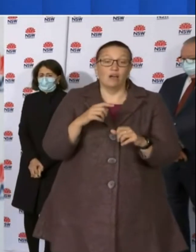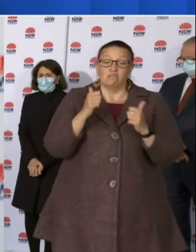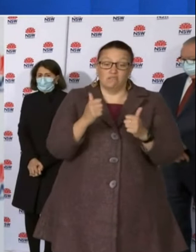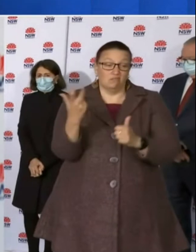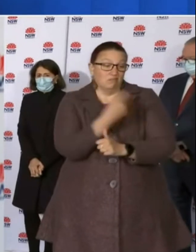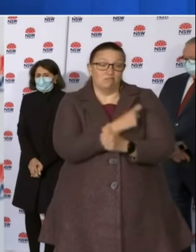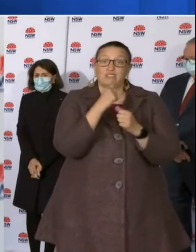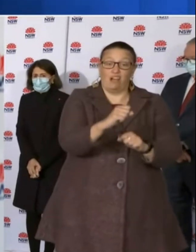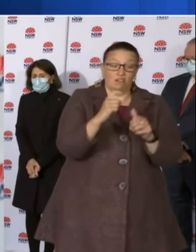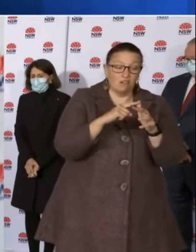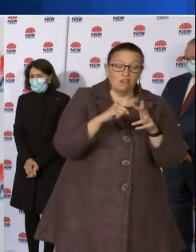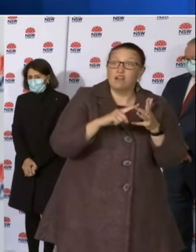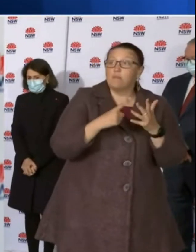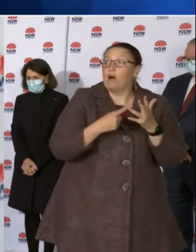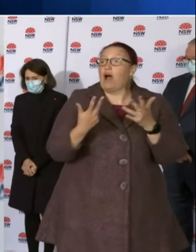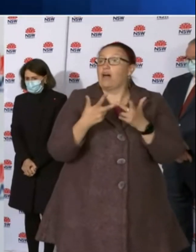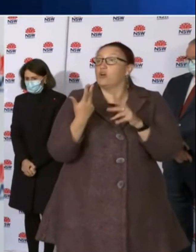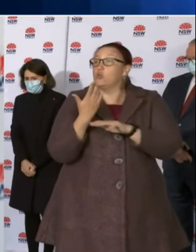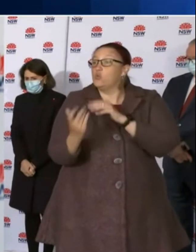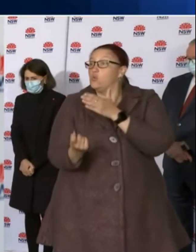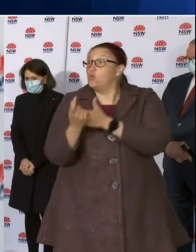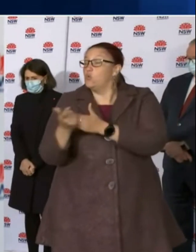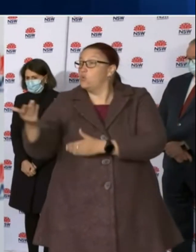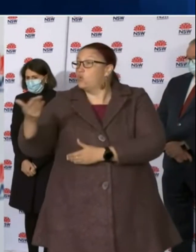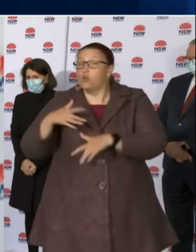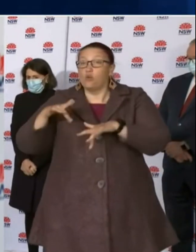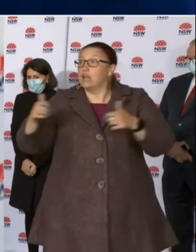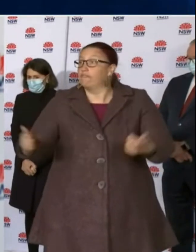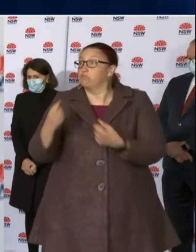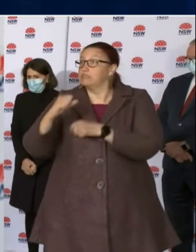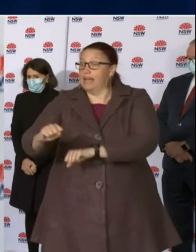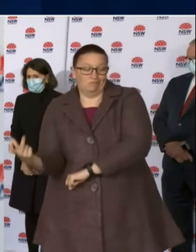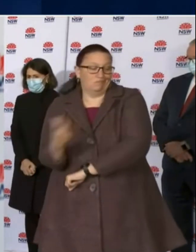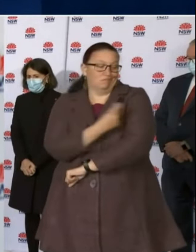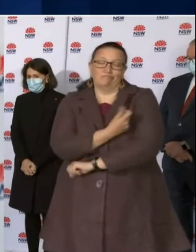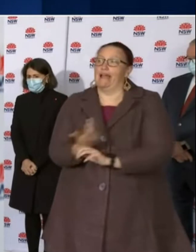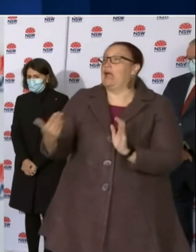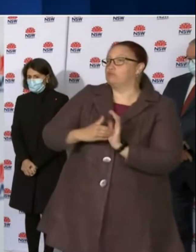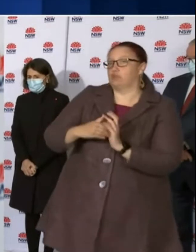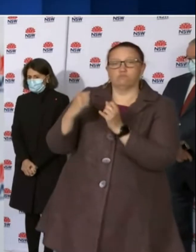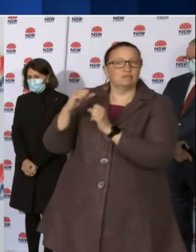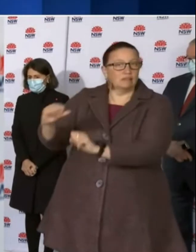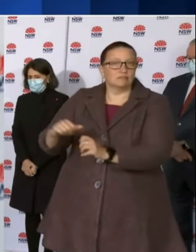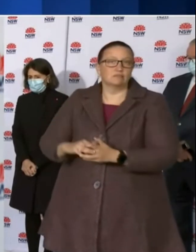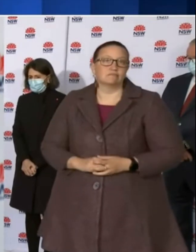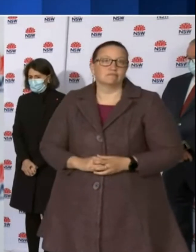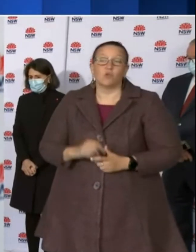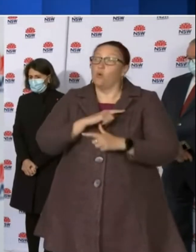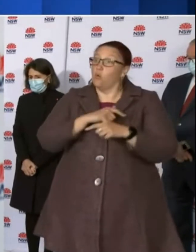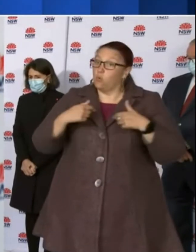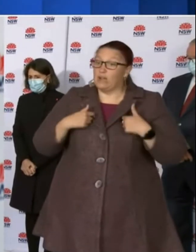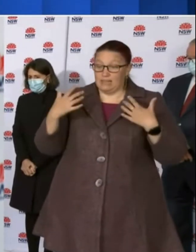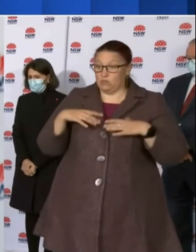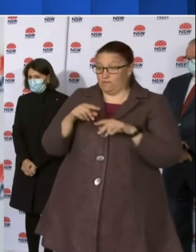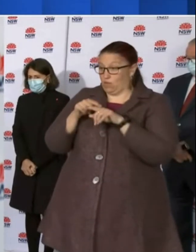with COVID is going to be a long one. We'll have to adjust to whatever the virus delivers us and